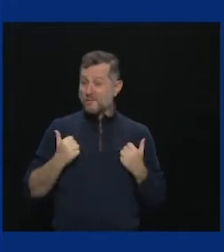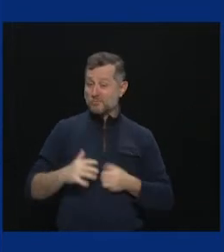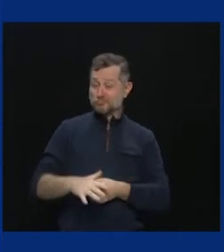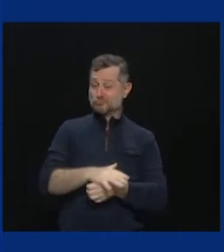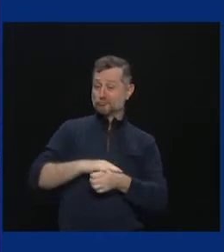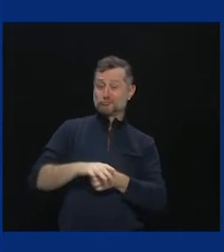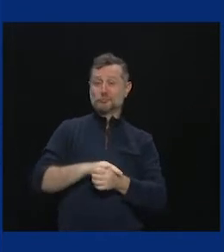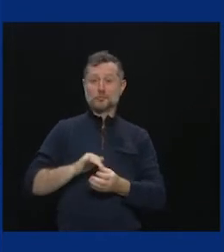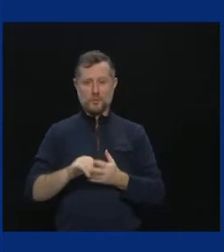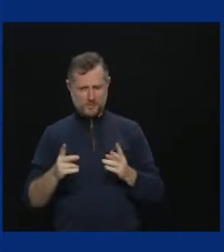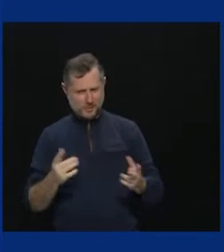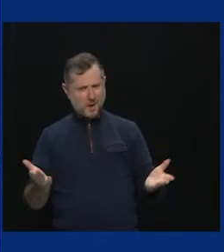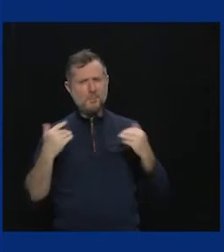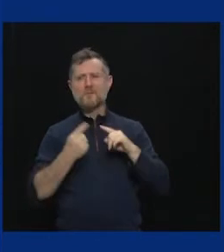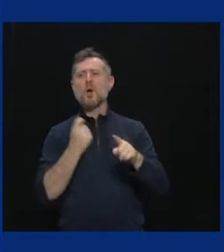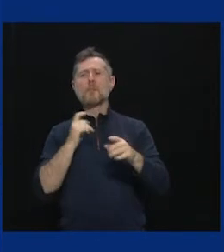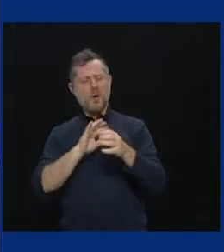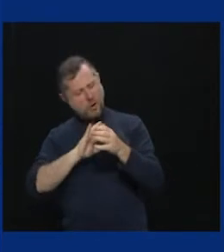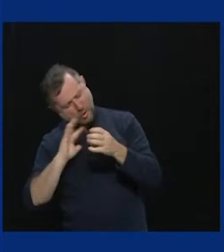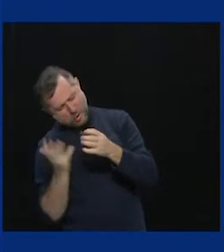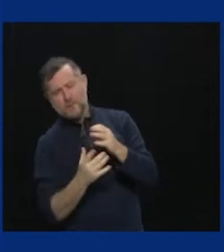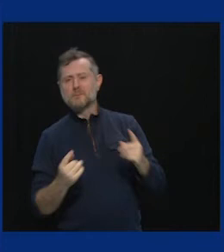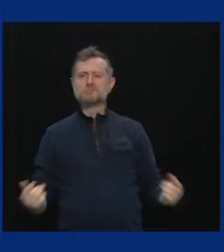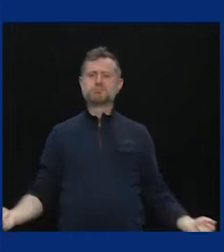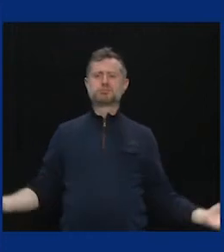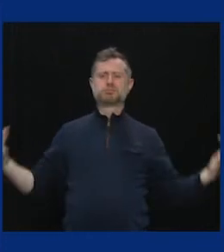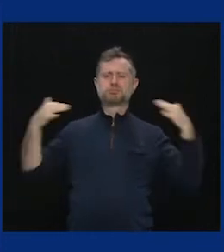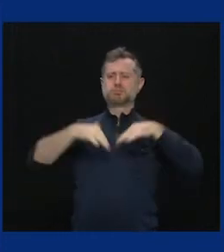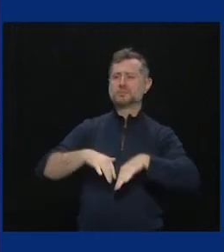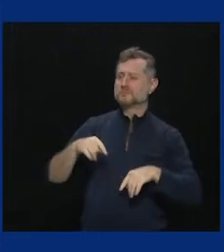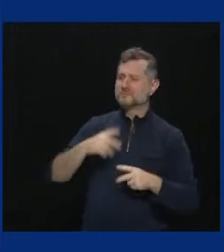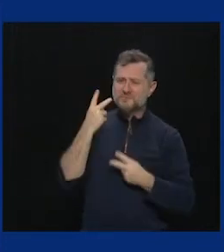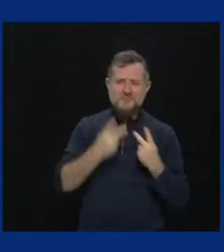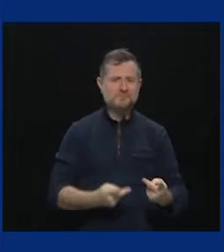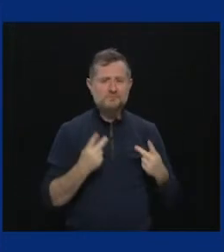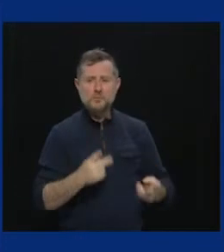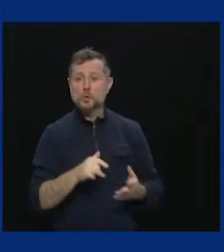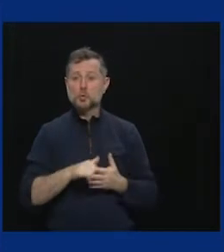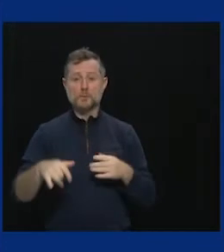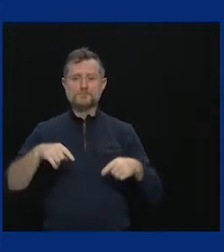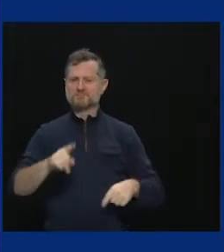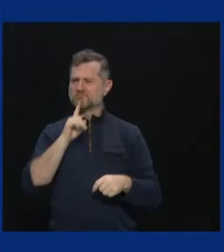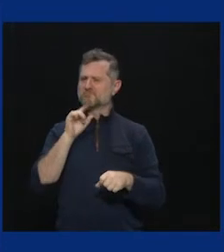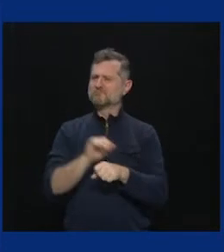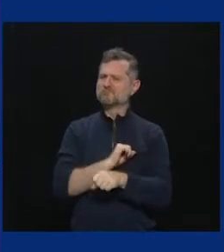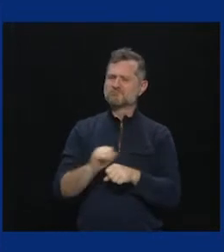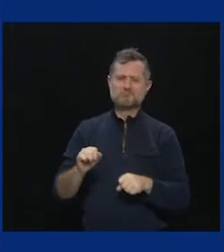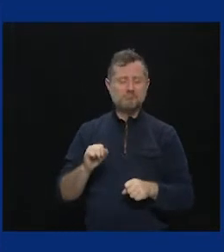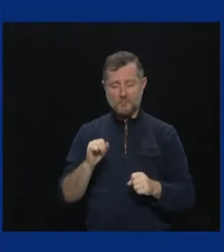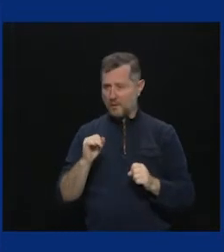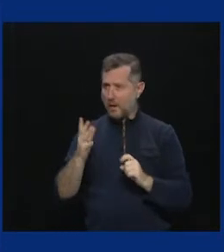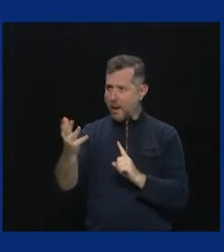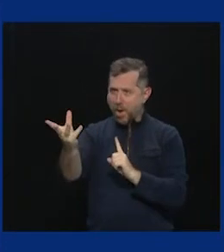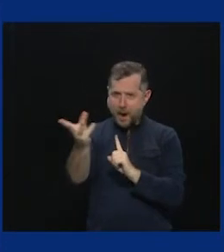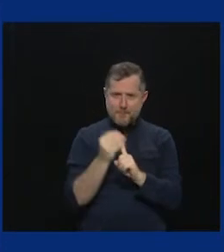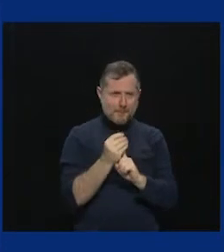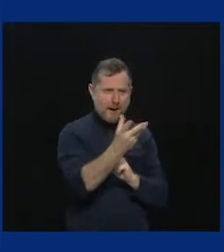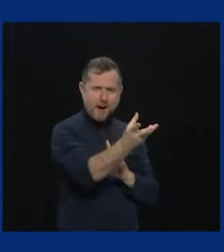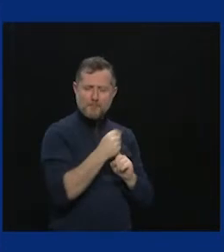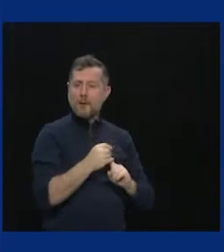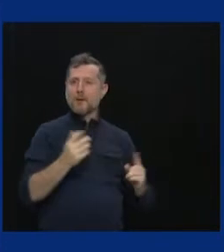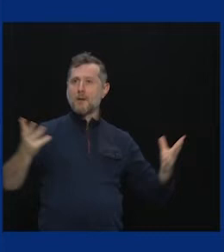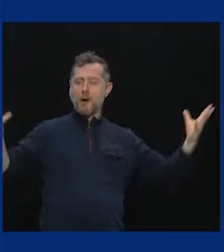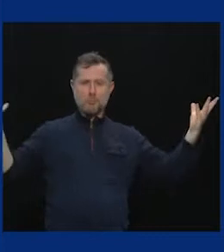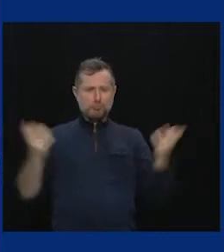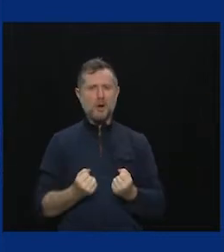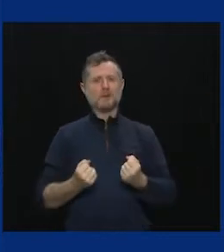globe. No wonder New York is a magnet for visitors. We have come so far as a city, state,